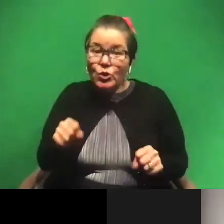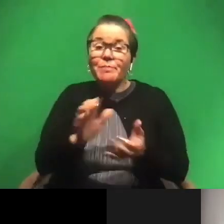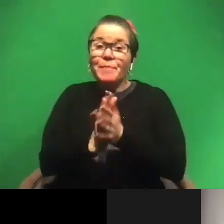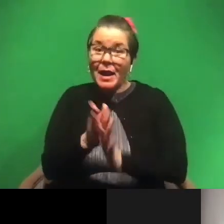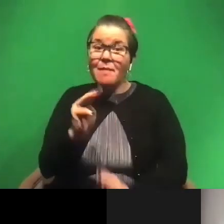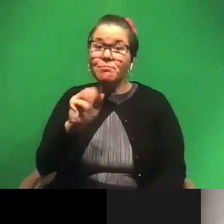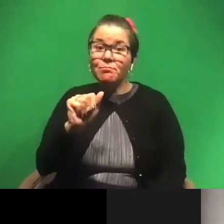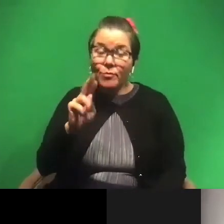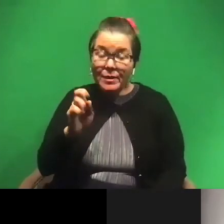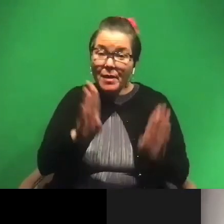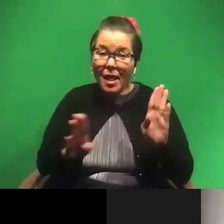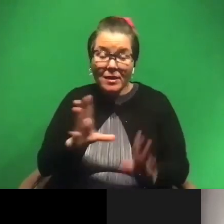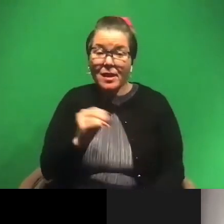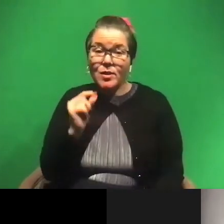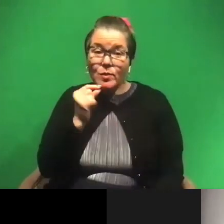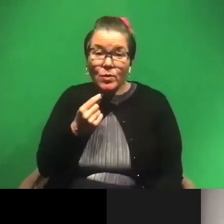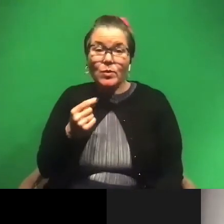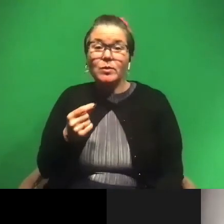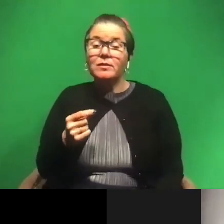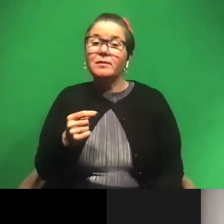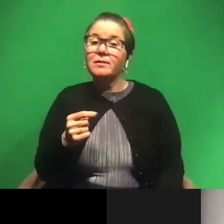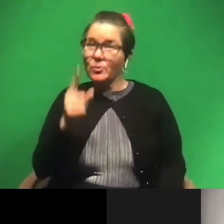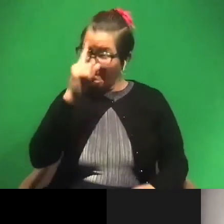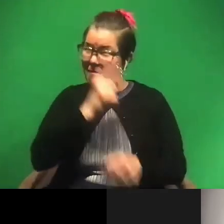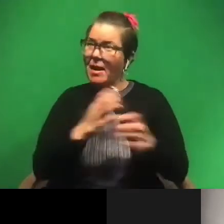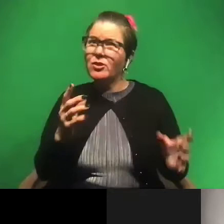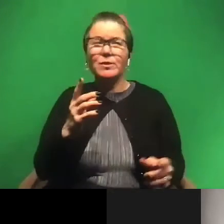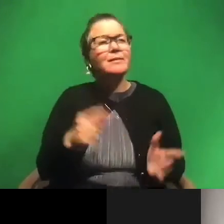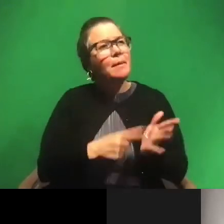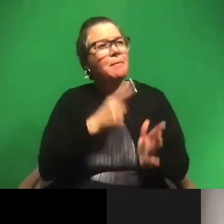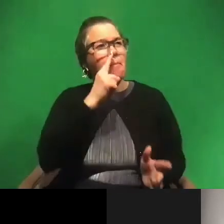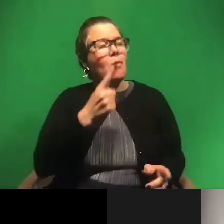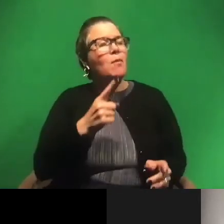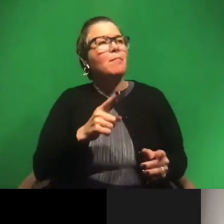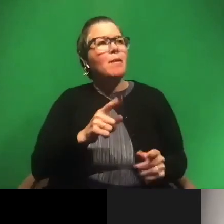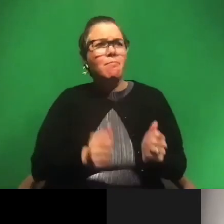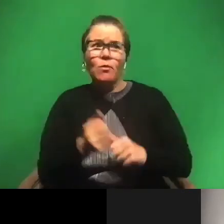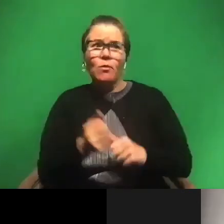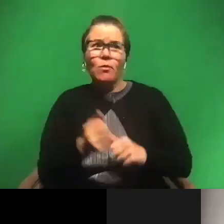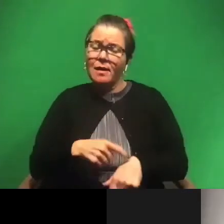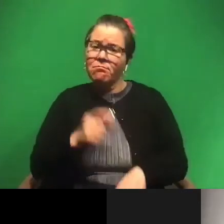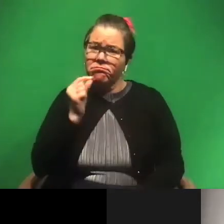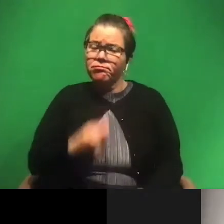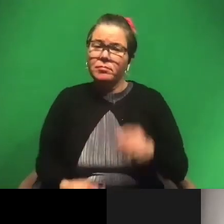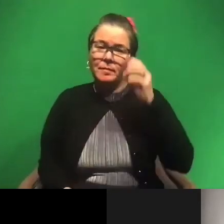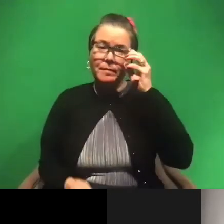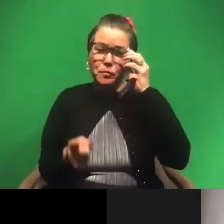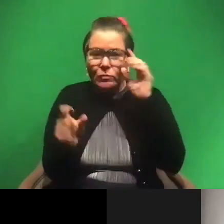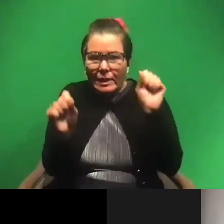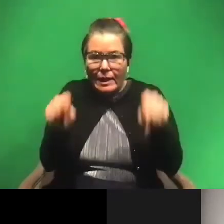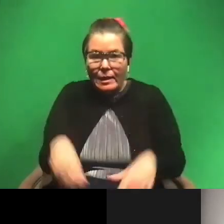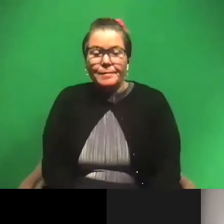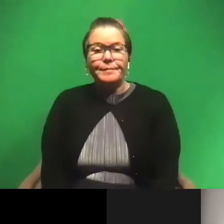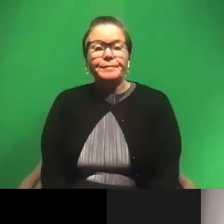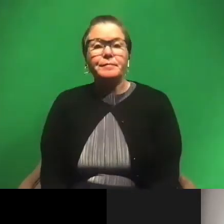really cool, and it's just as cool as you think it would be. Sometimes it's boring, but most times it's really cool. And so I